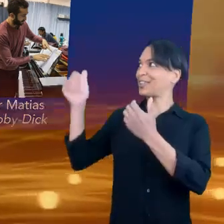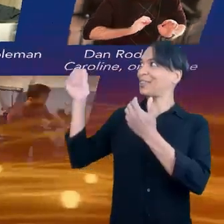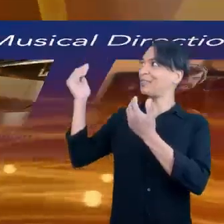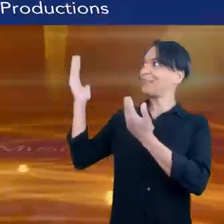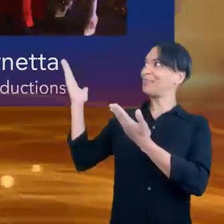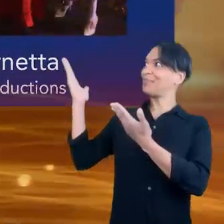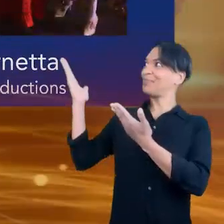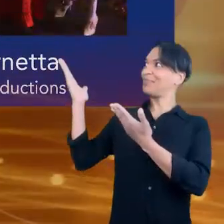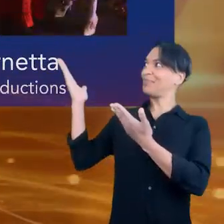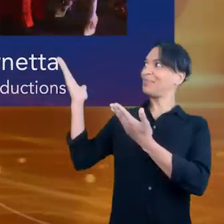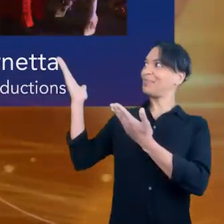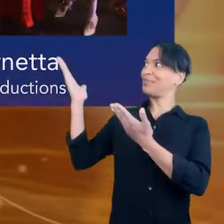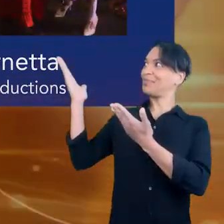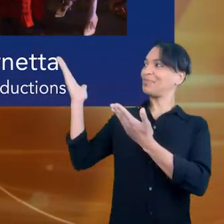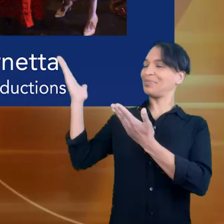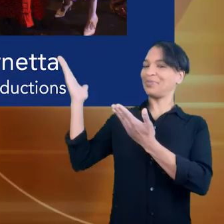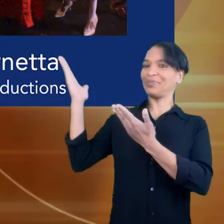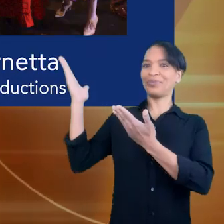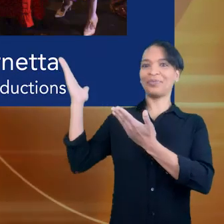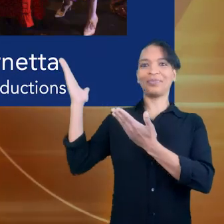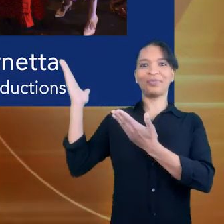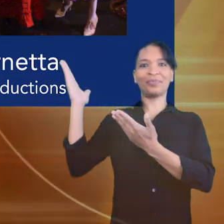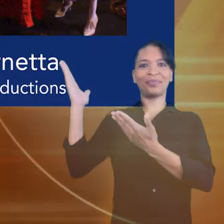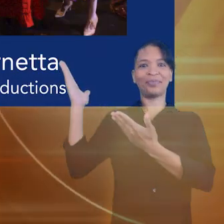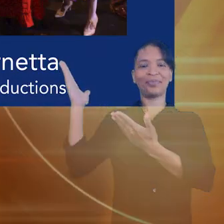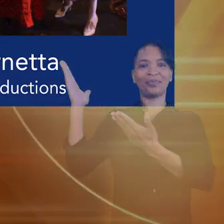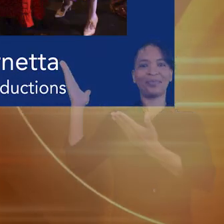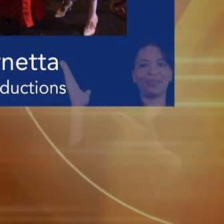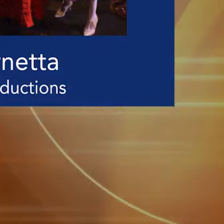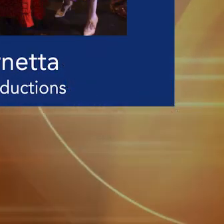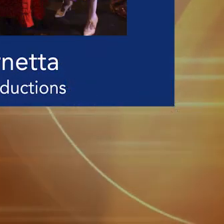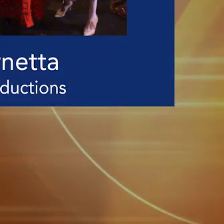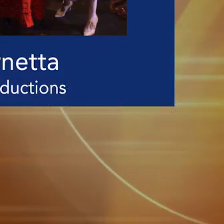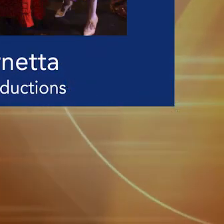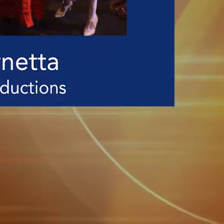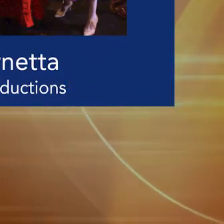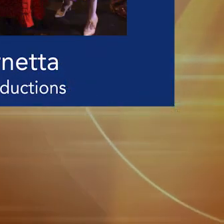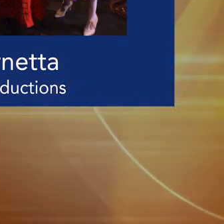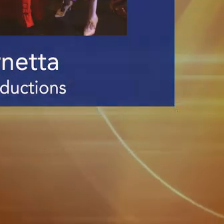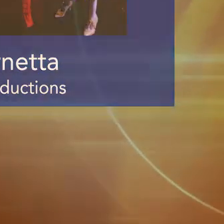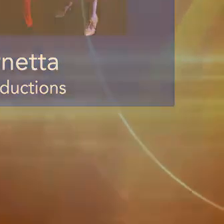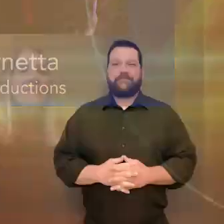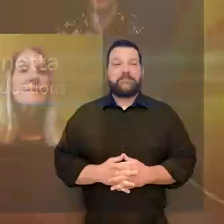to Catherine Stornetta, Parade, Moonbox Productions.